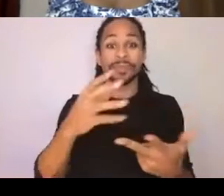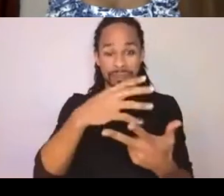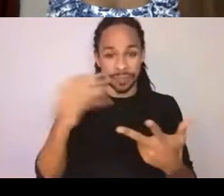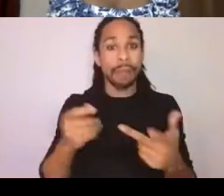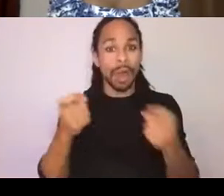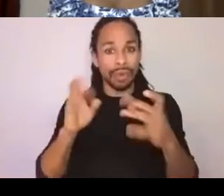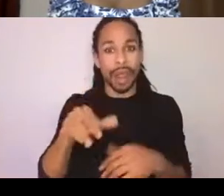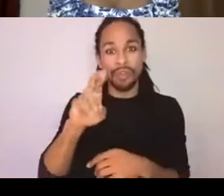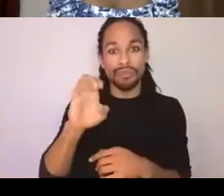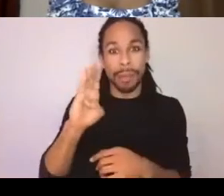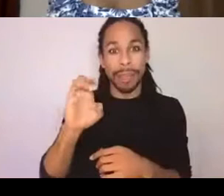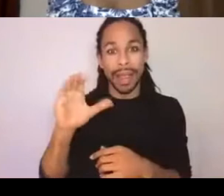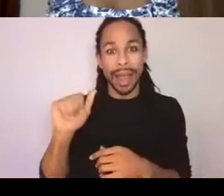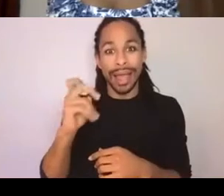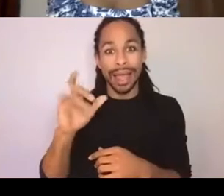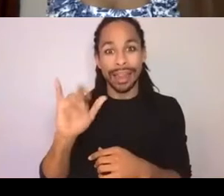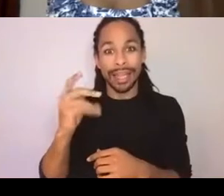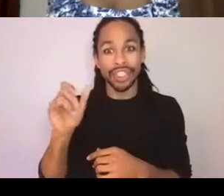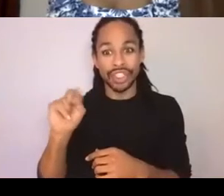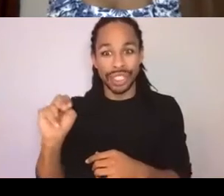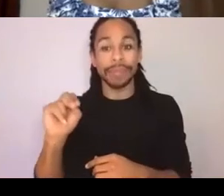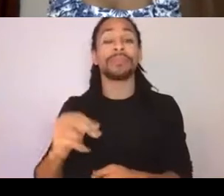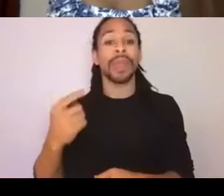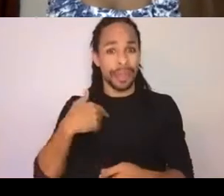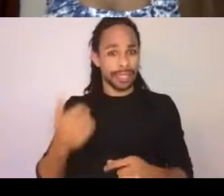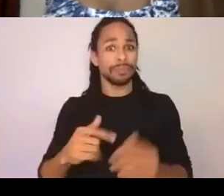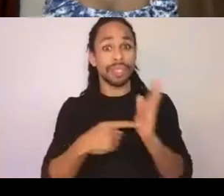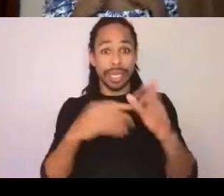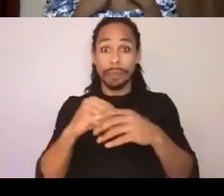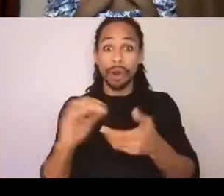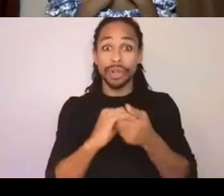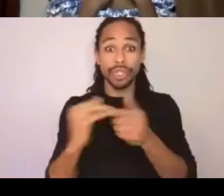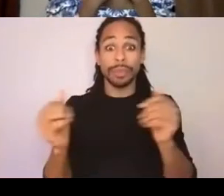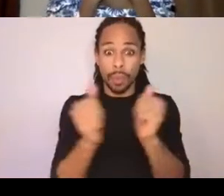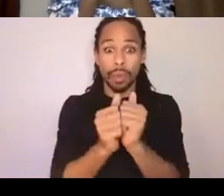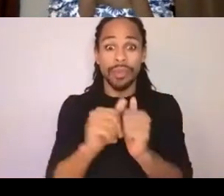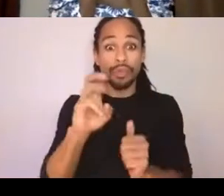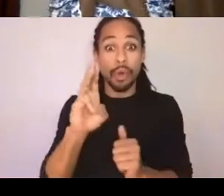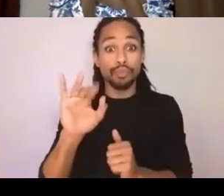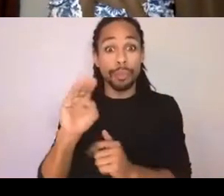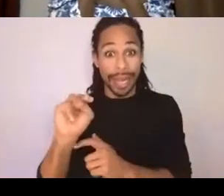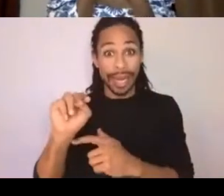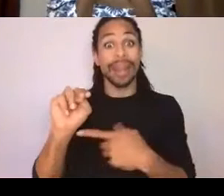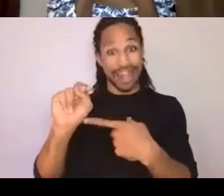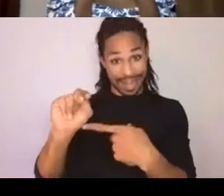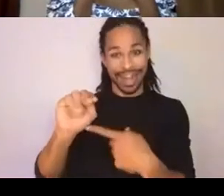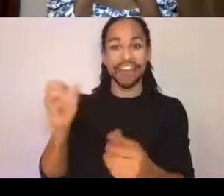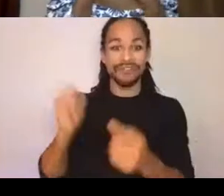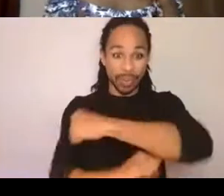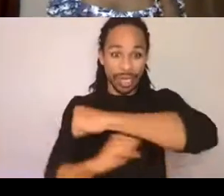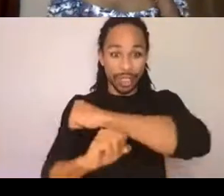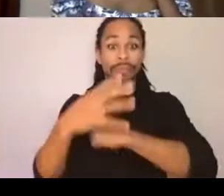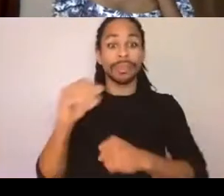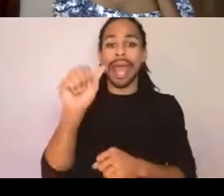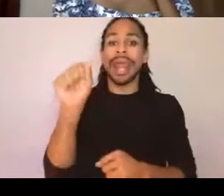program is presented in partnership between the Shelley and Donald Rubin Foundation and the Asian American Arts Alliance, a 2020 Art and Social Justice